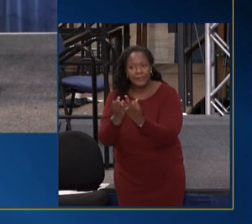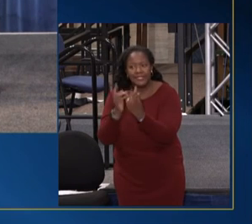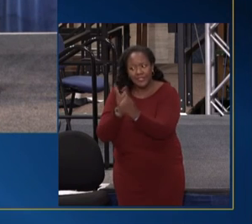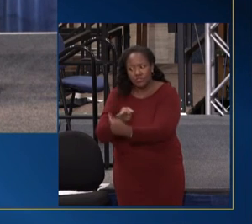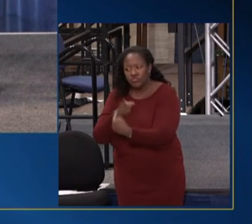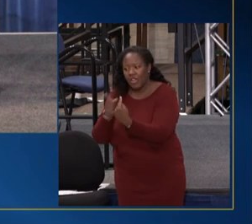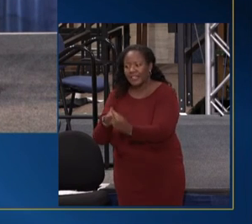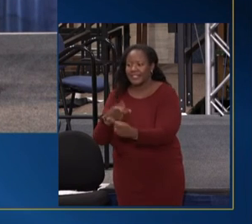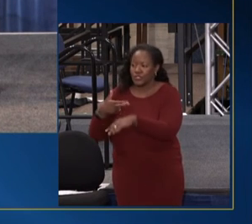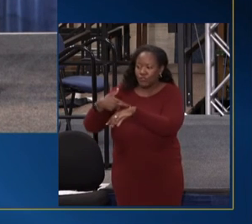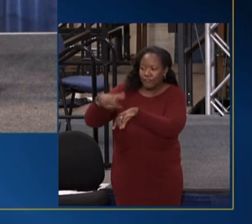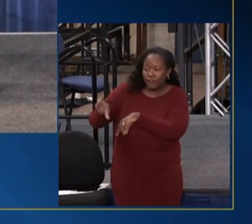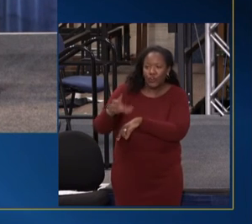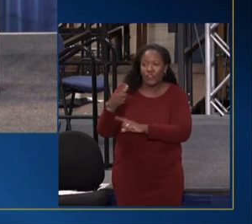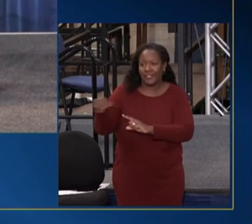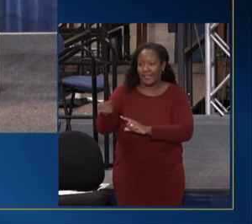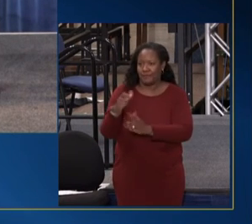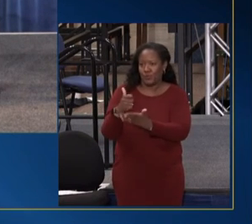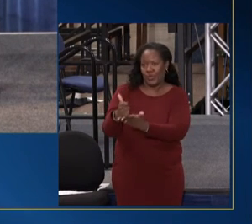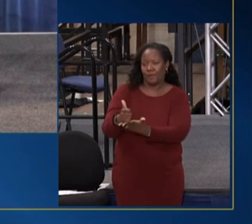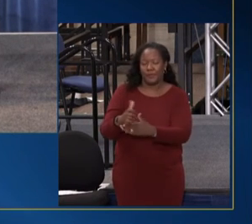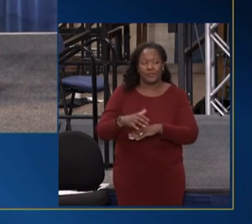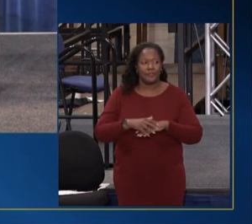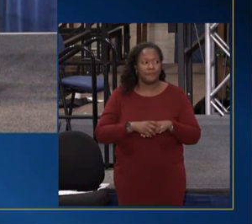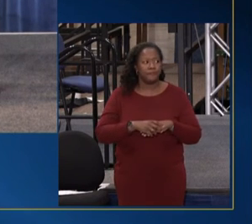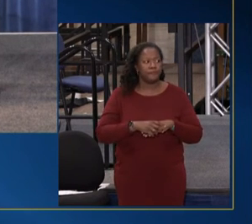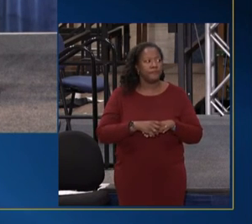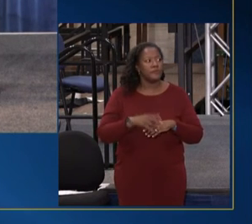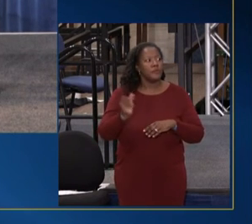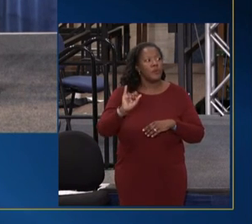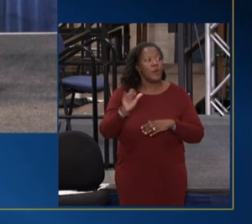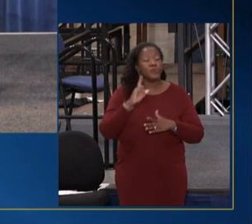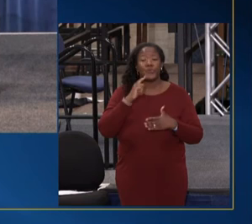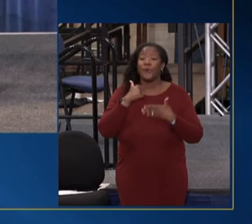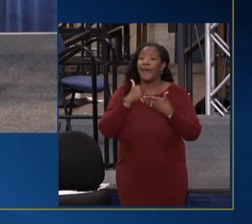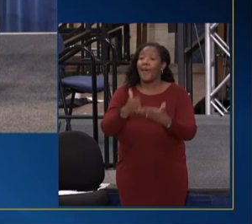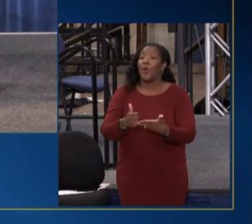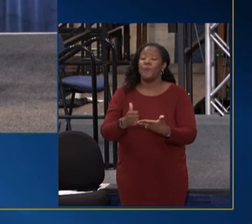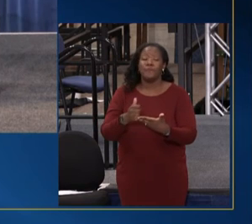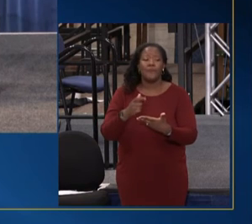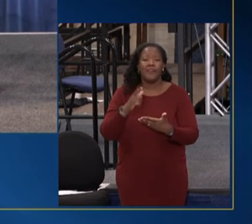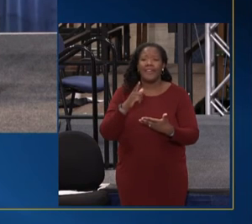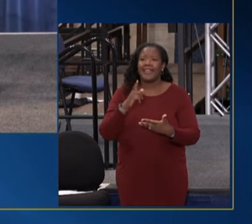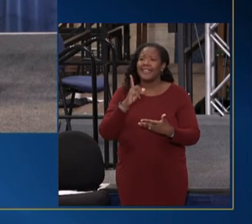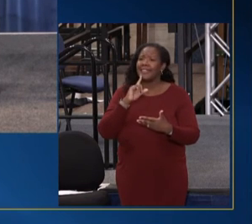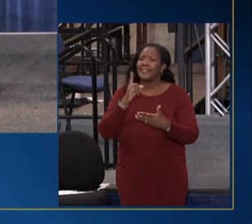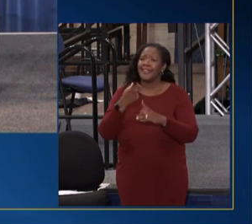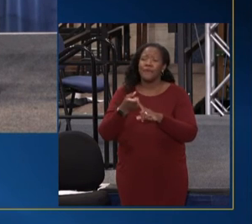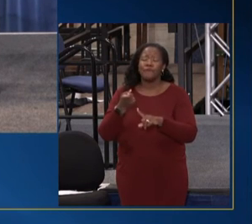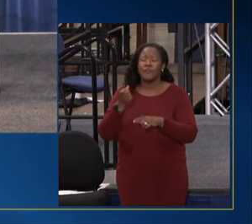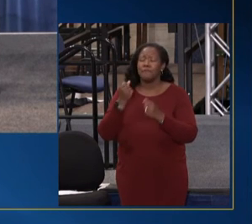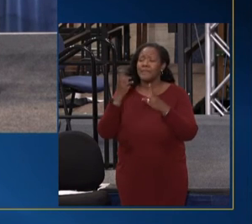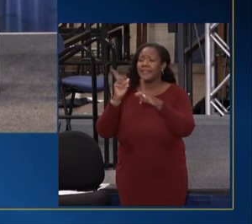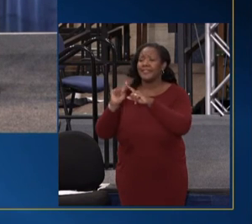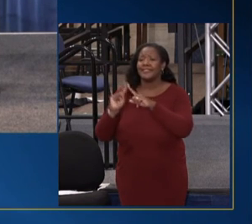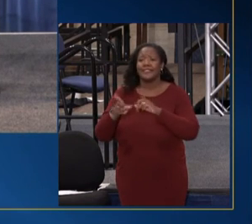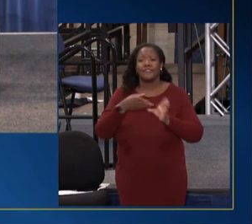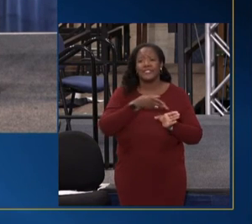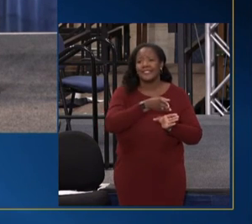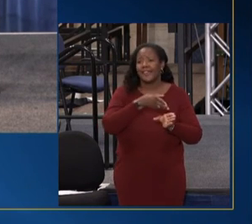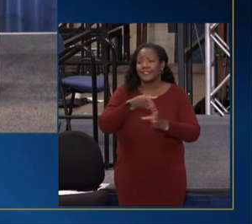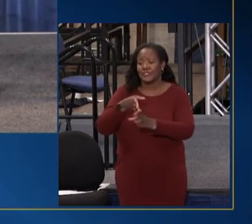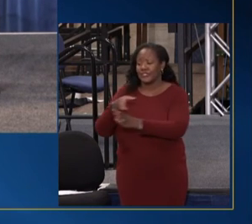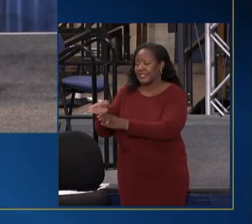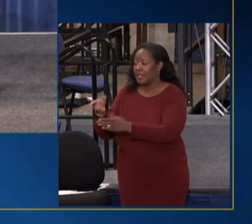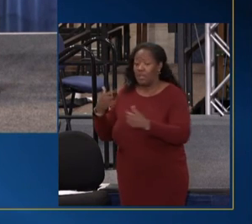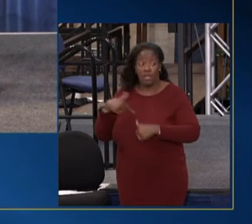struggling. And the fact that help can come from a lot of different sectors. Even us